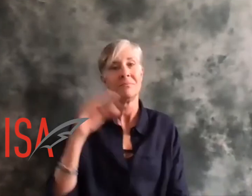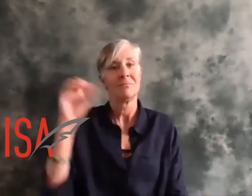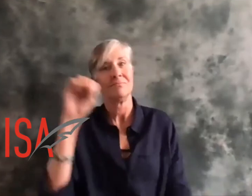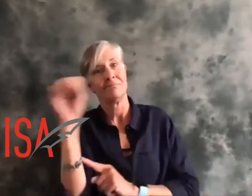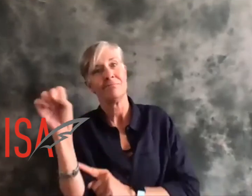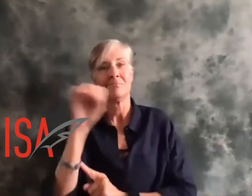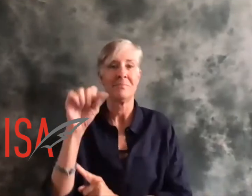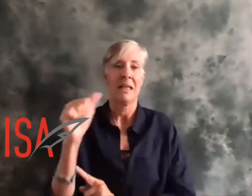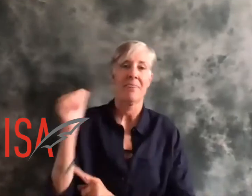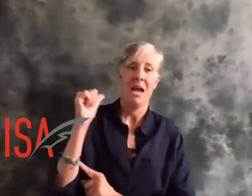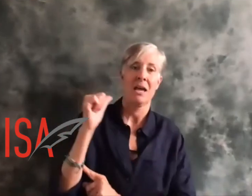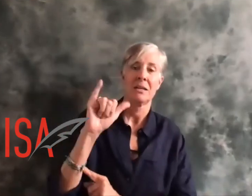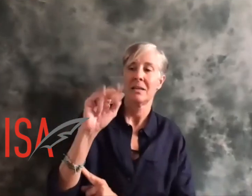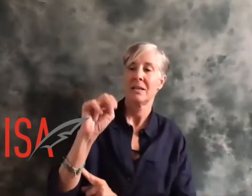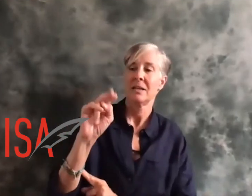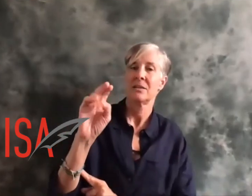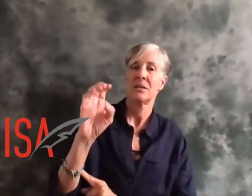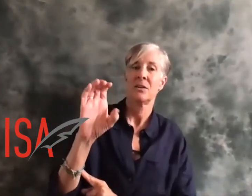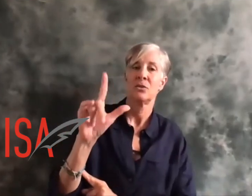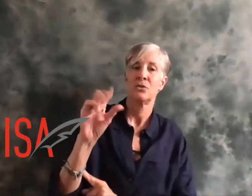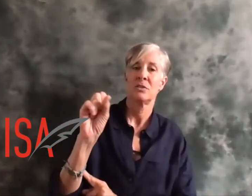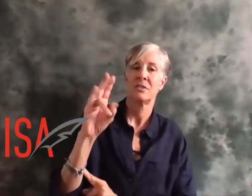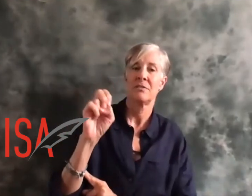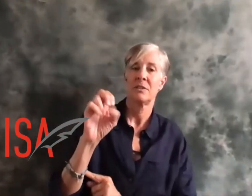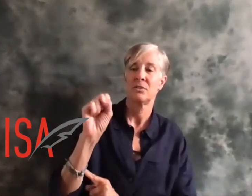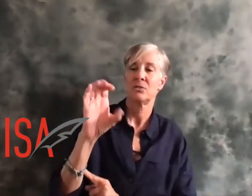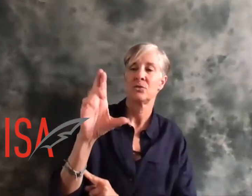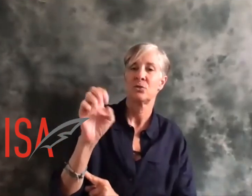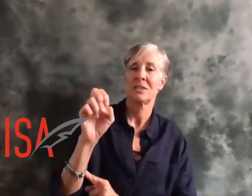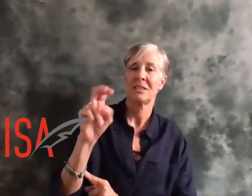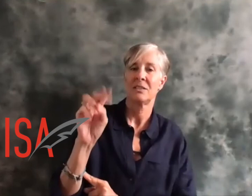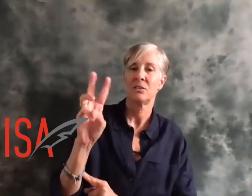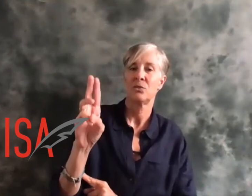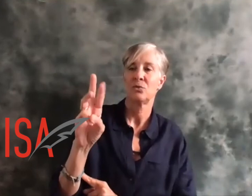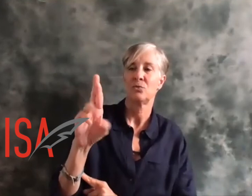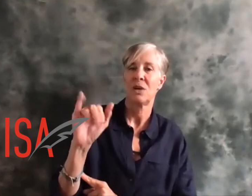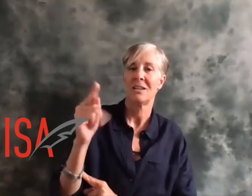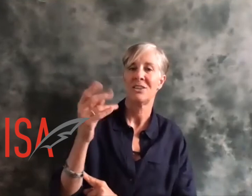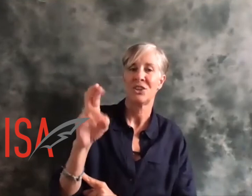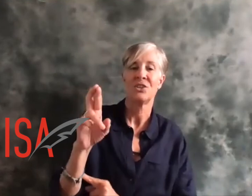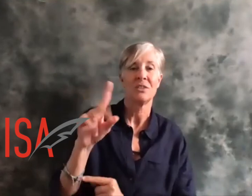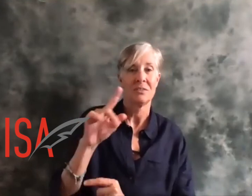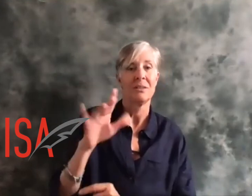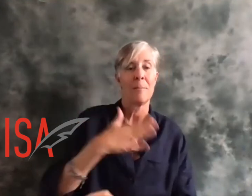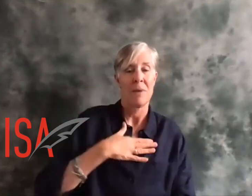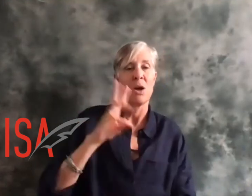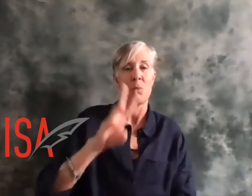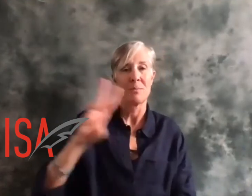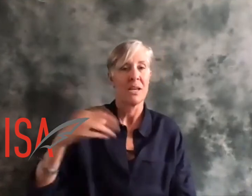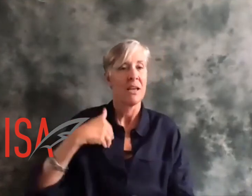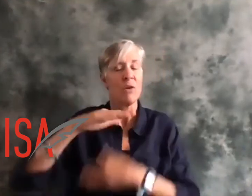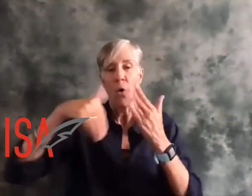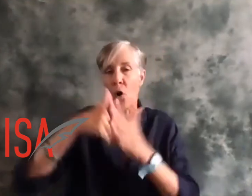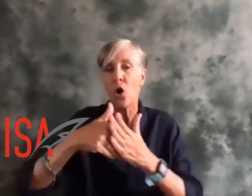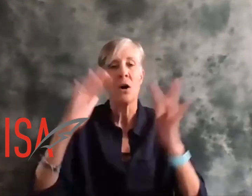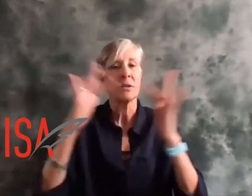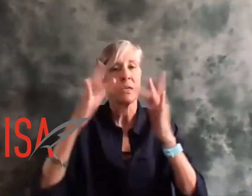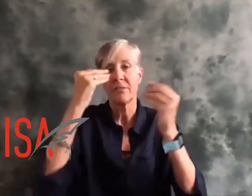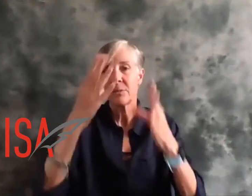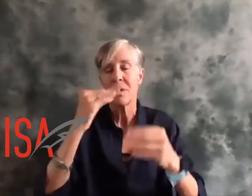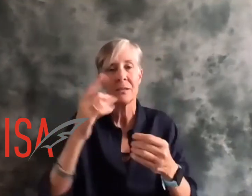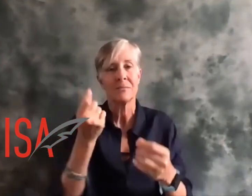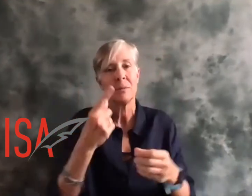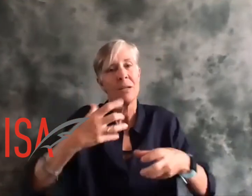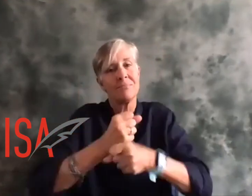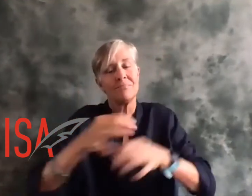what's behind me is the Inclusive Screenwriter. So you can find me on my website, and that has all my contact info and a little bit about me and